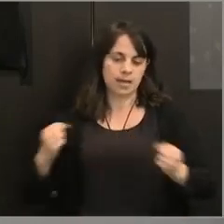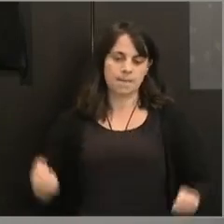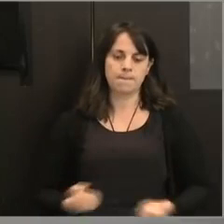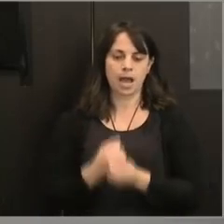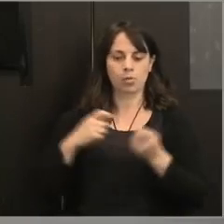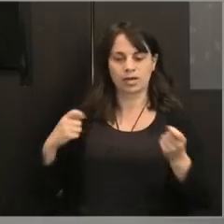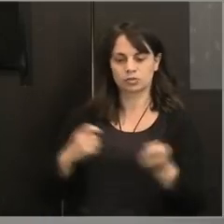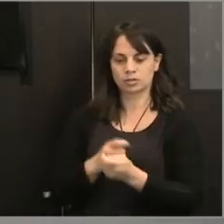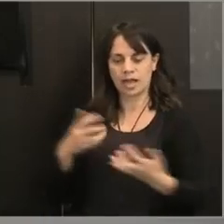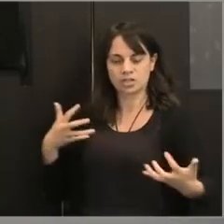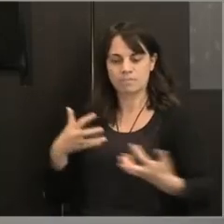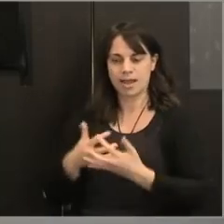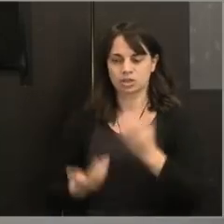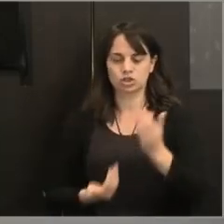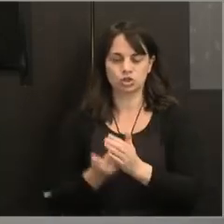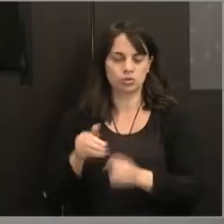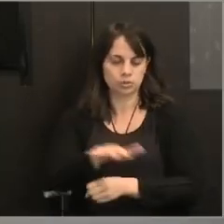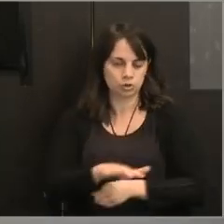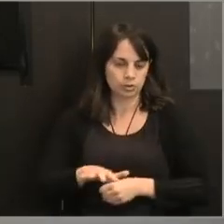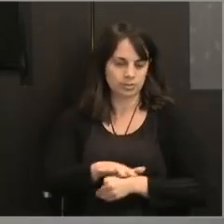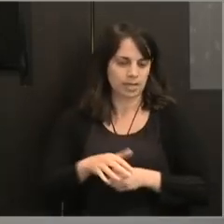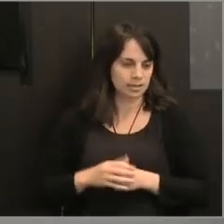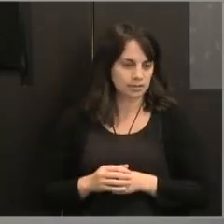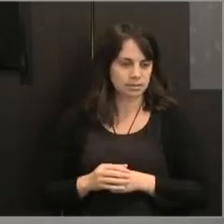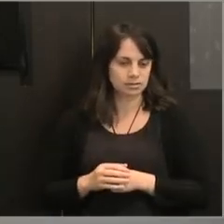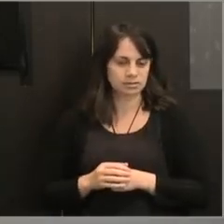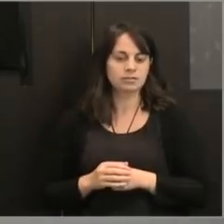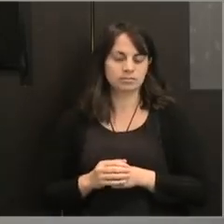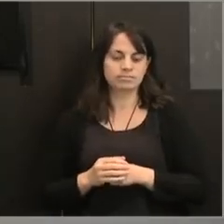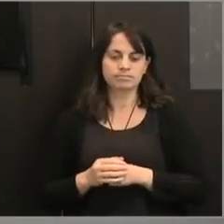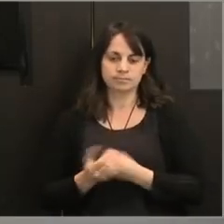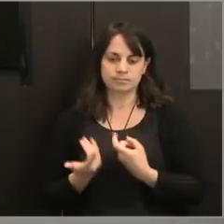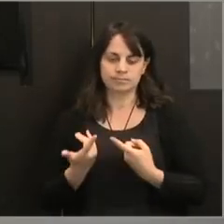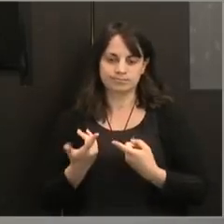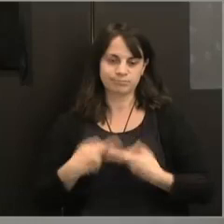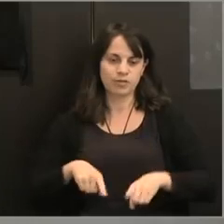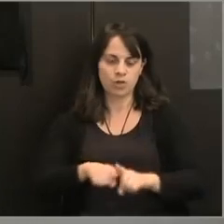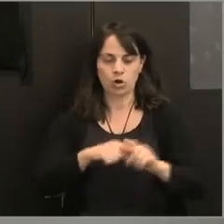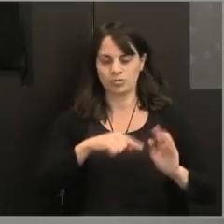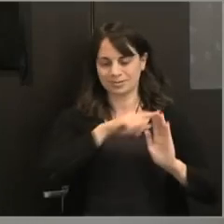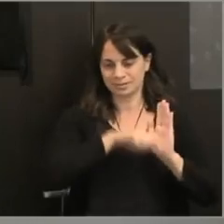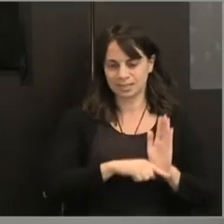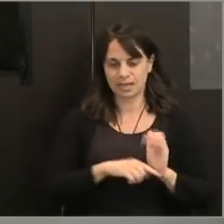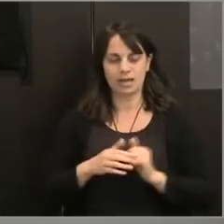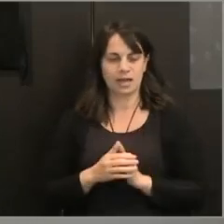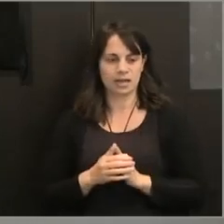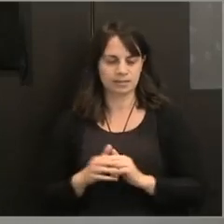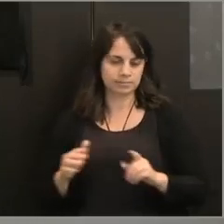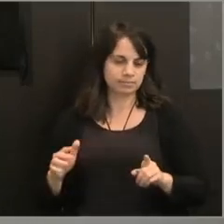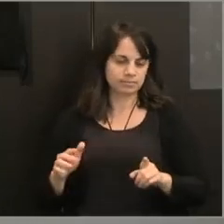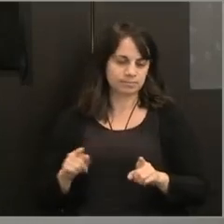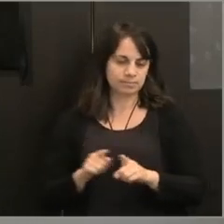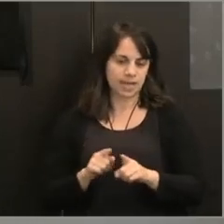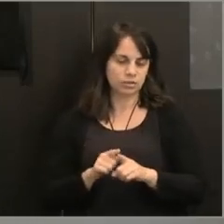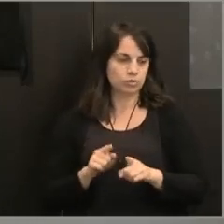new circumstances in ways that are consistent with tikanga and conducive to the advancement of